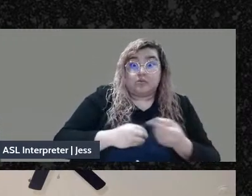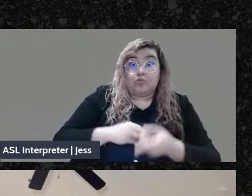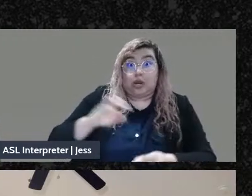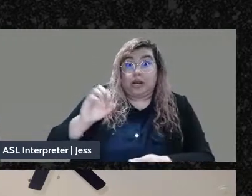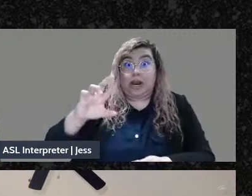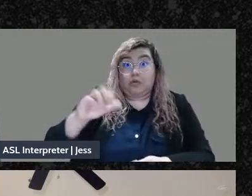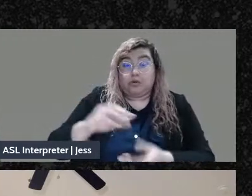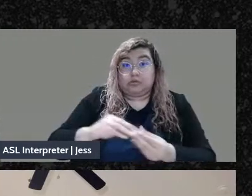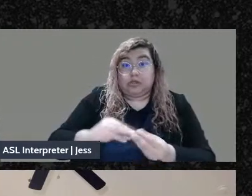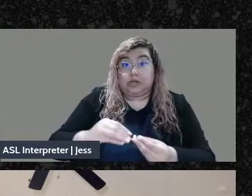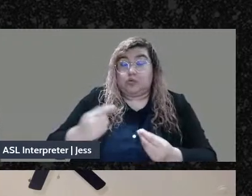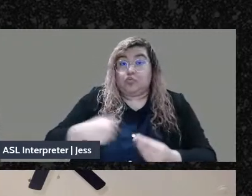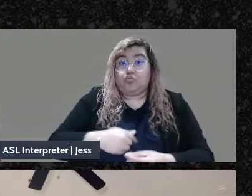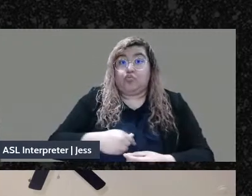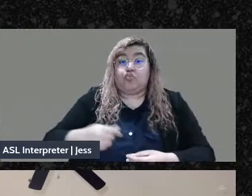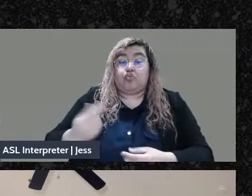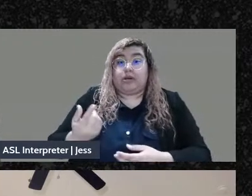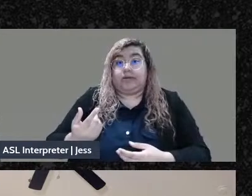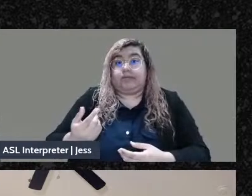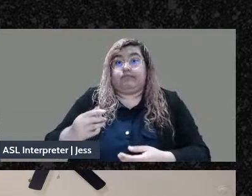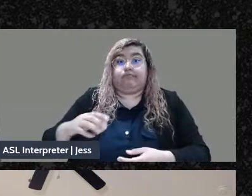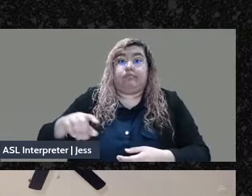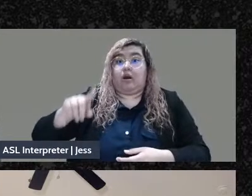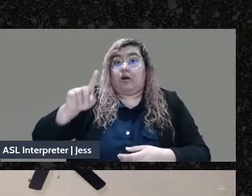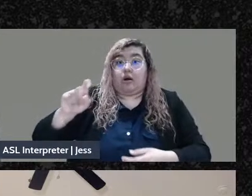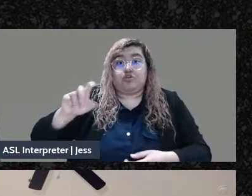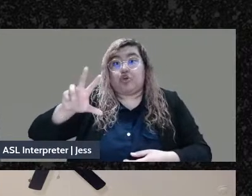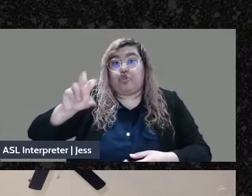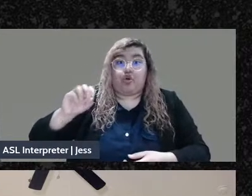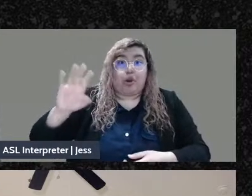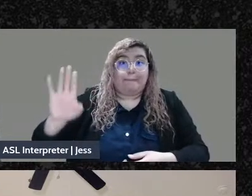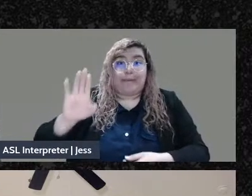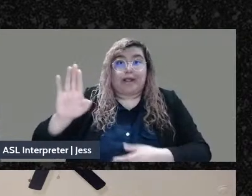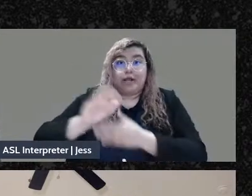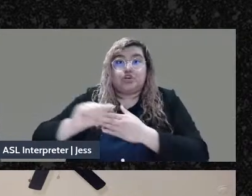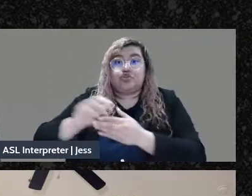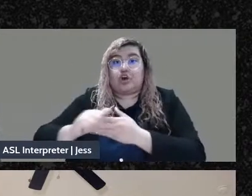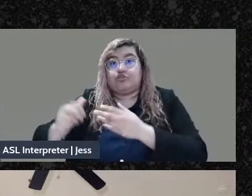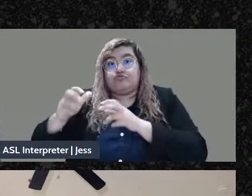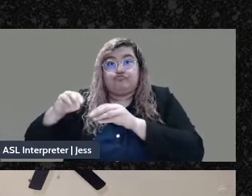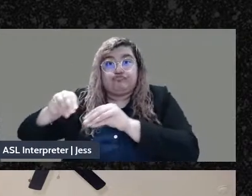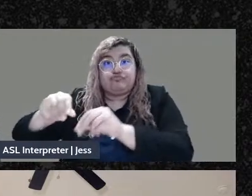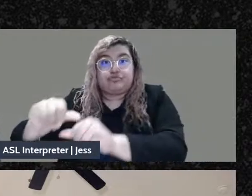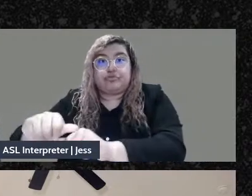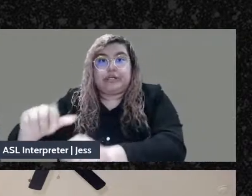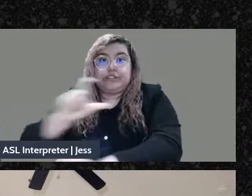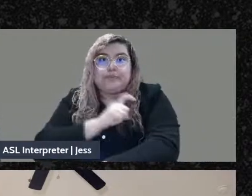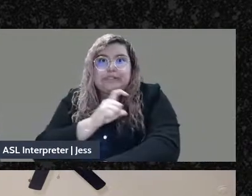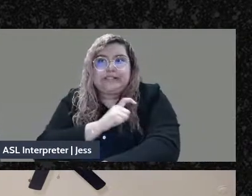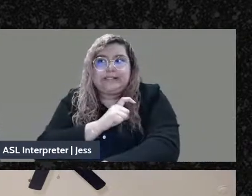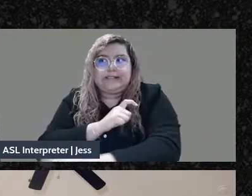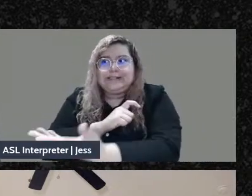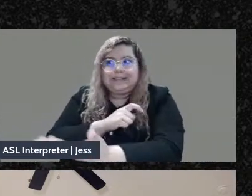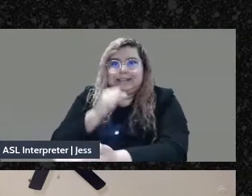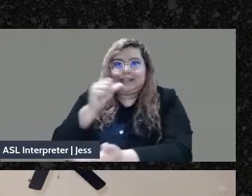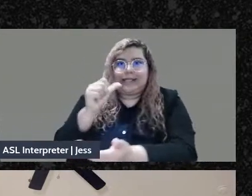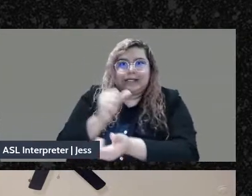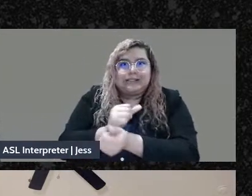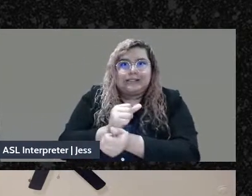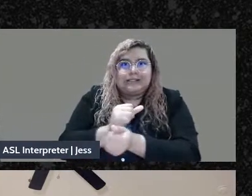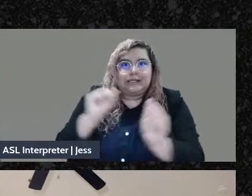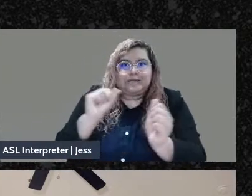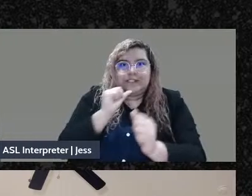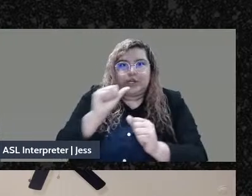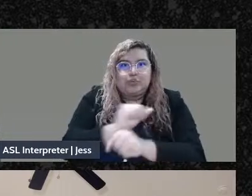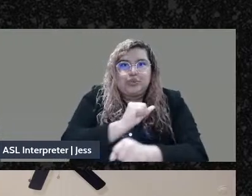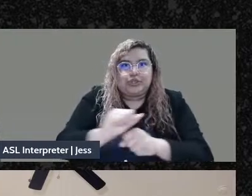over $100 billion, up to $130 billion a year and counting into police. So I feel like that's the